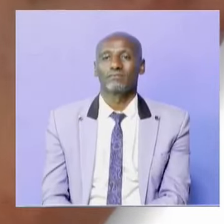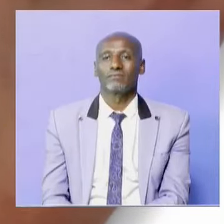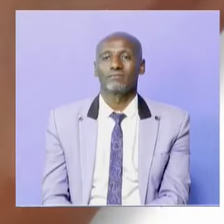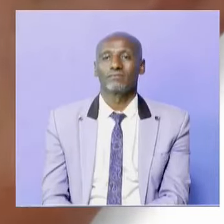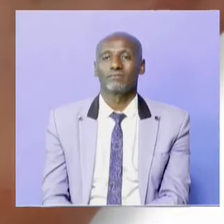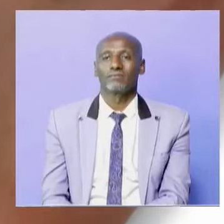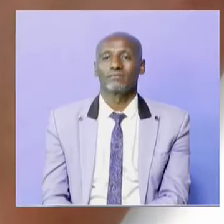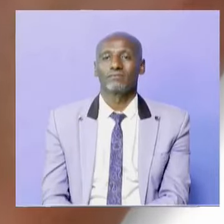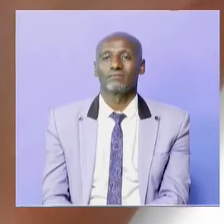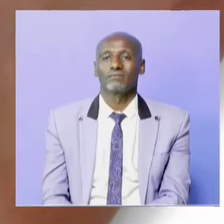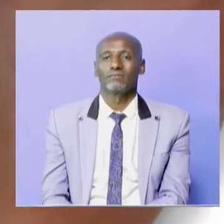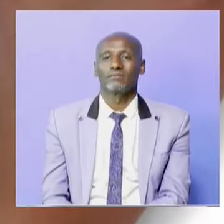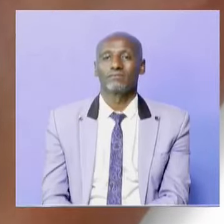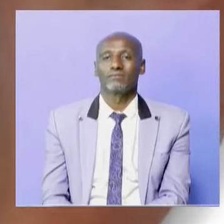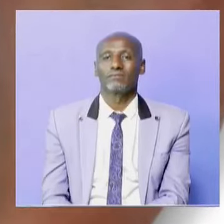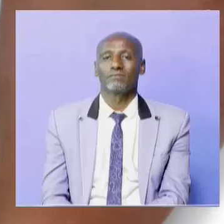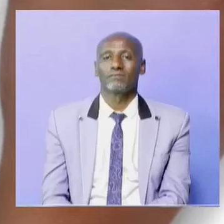Friendly manner.